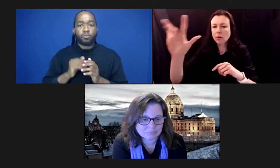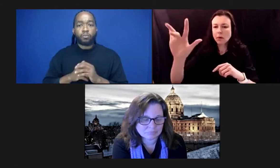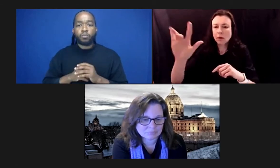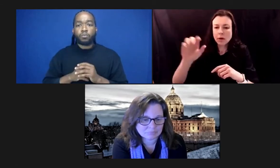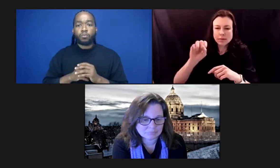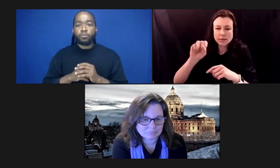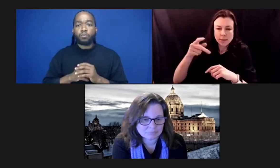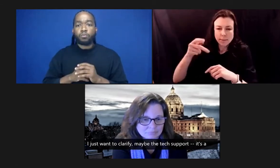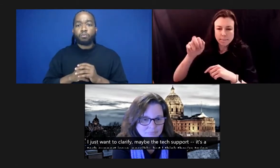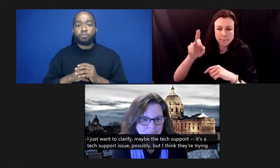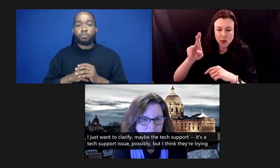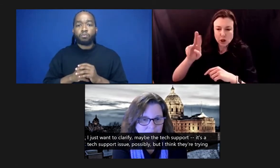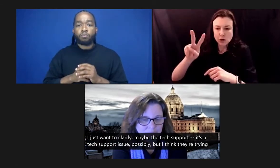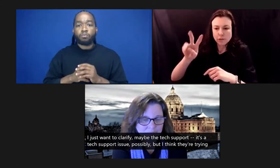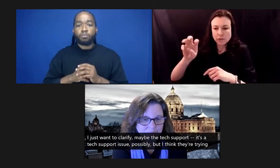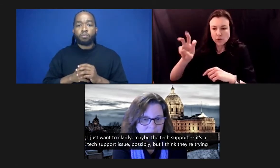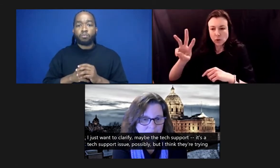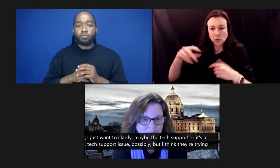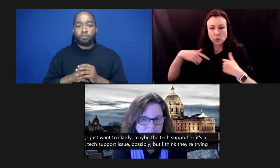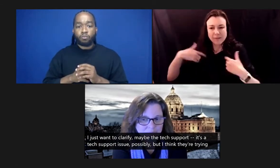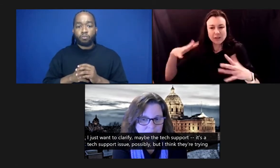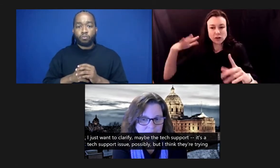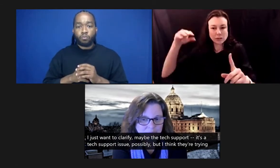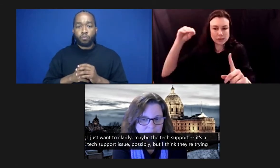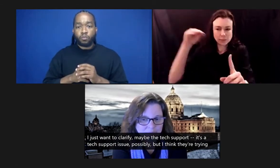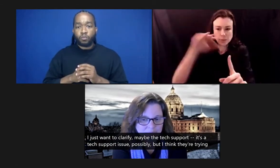out who to pin as far as